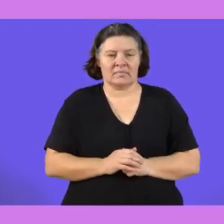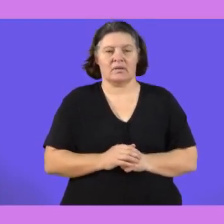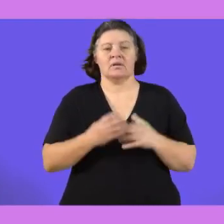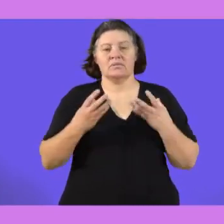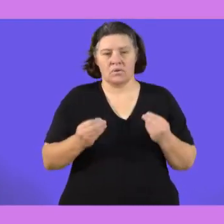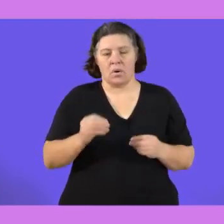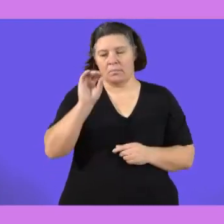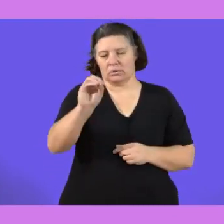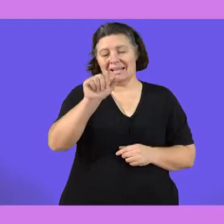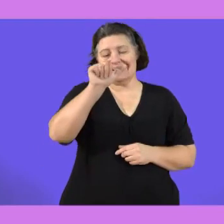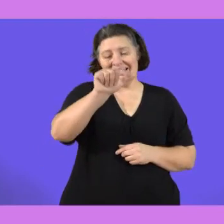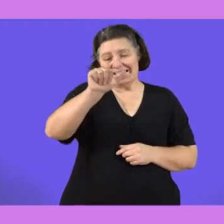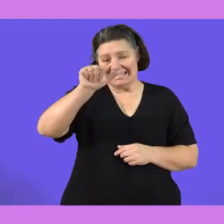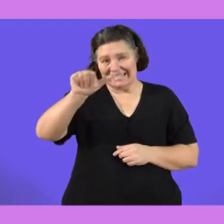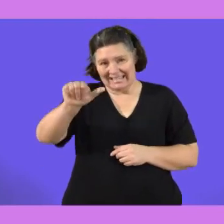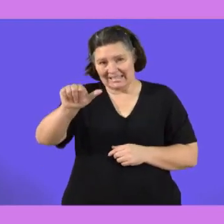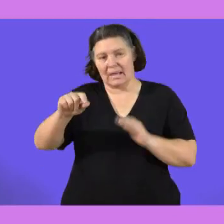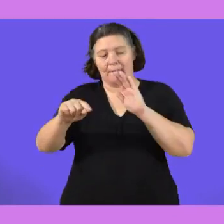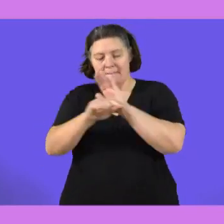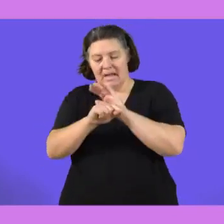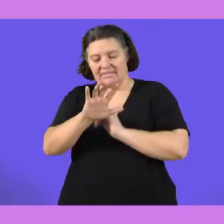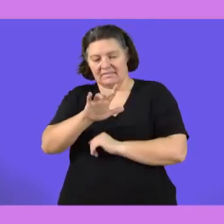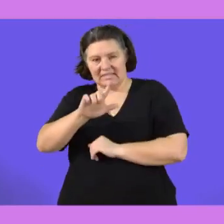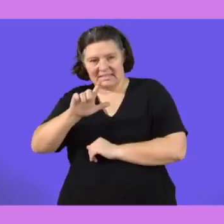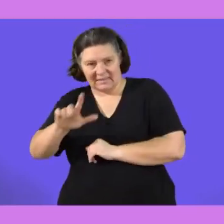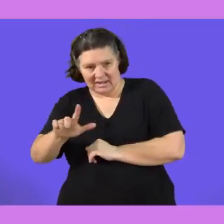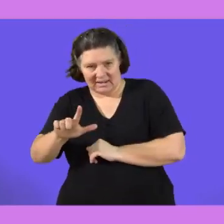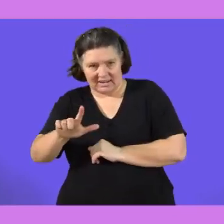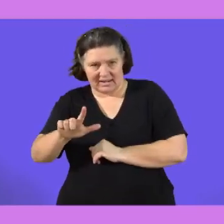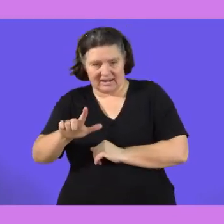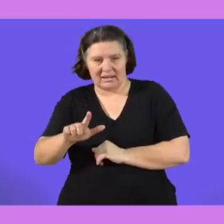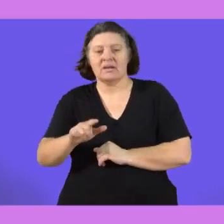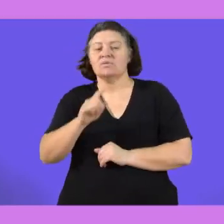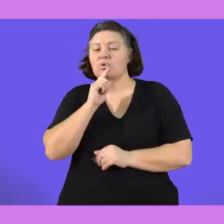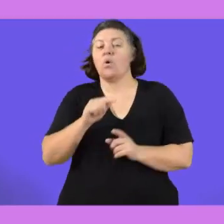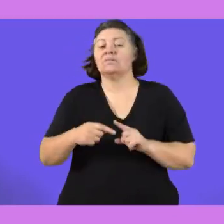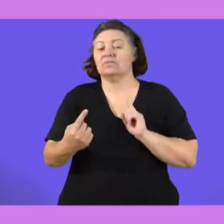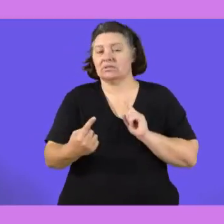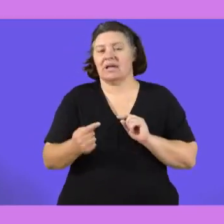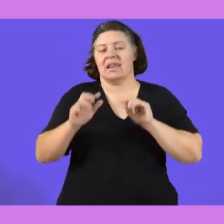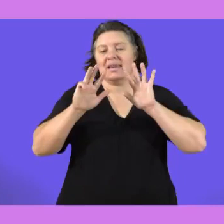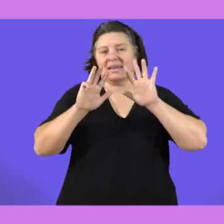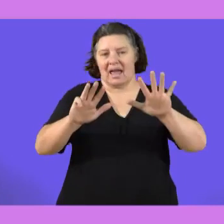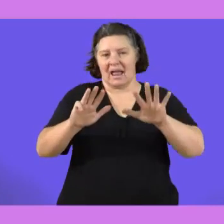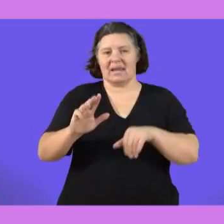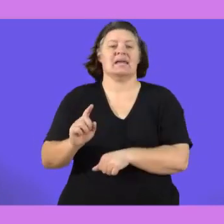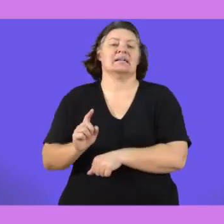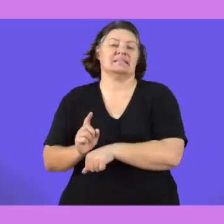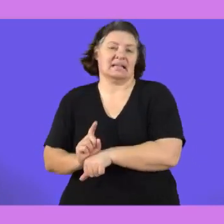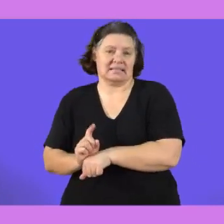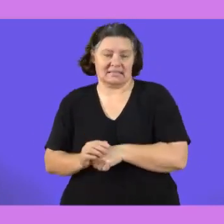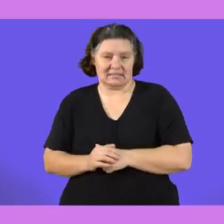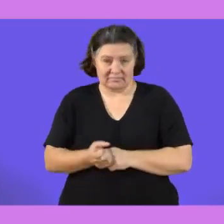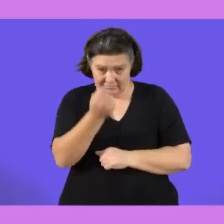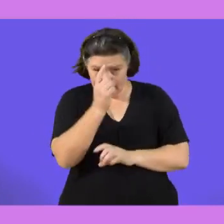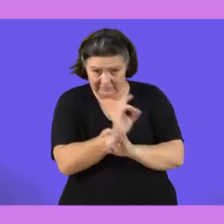seconds. So I type in 66 minus the 57 seconds that I have. So the difference here will be 9